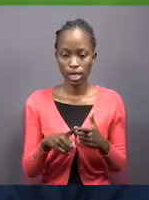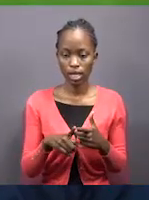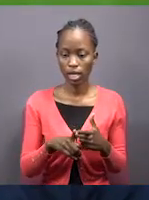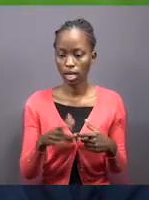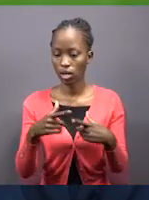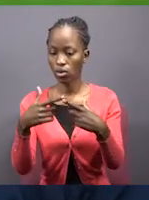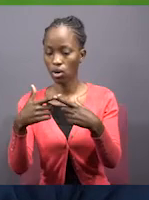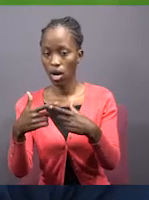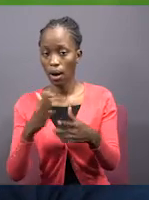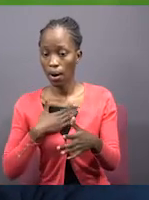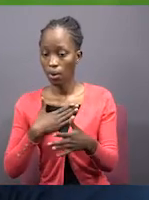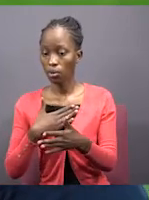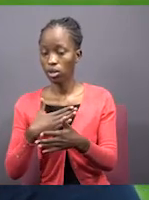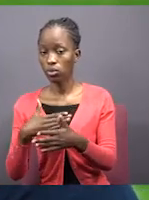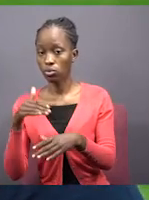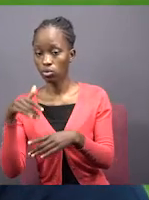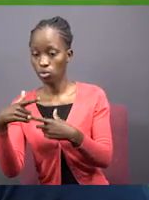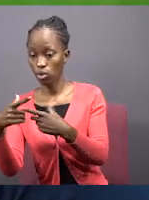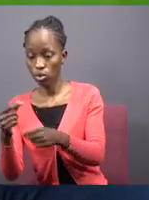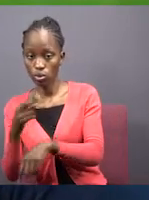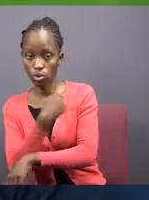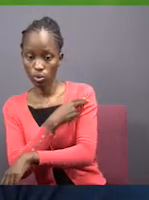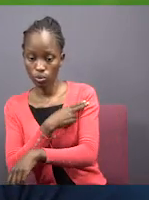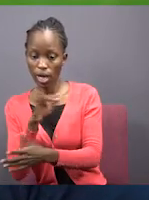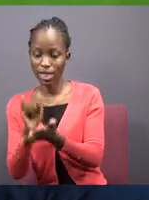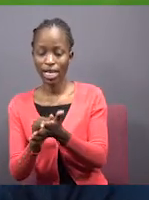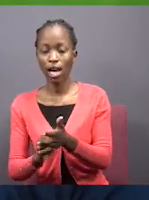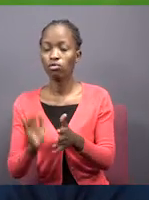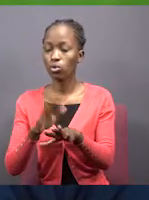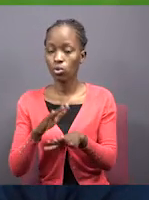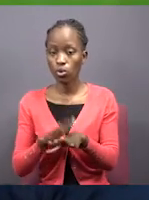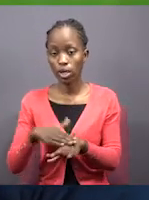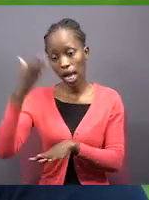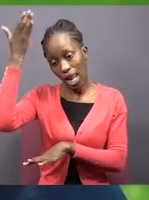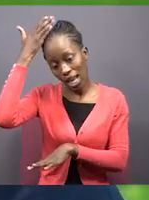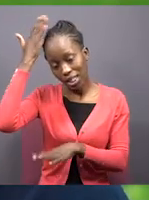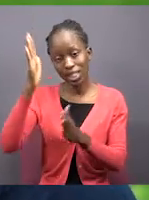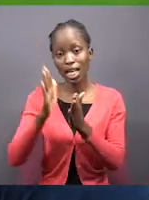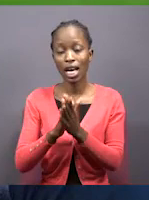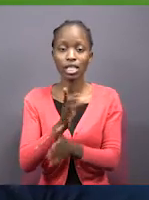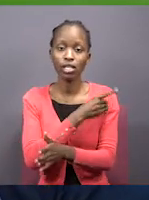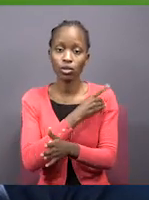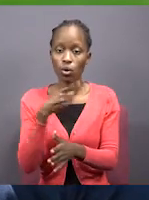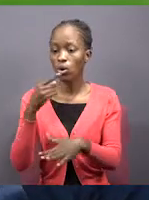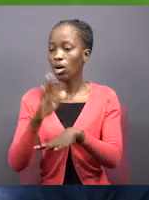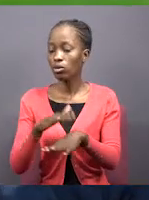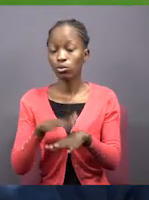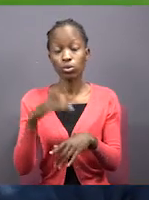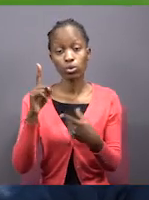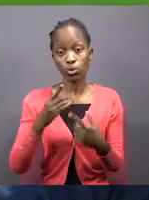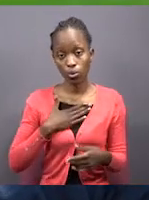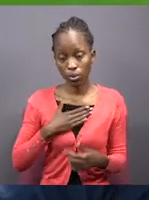nice doctors and nurses who are friendly to me. In the evening, we went with